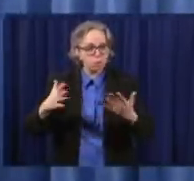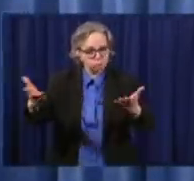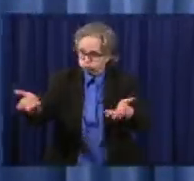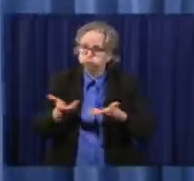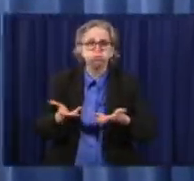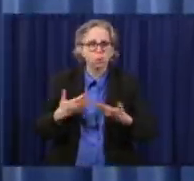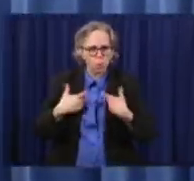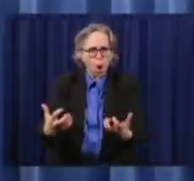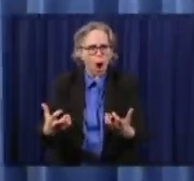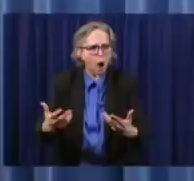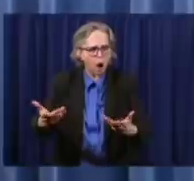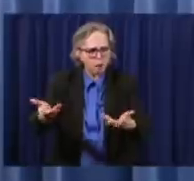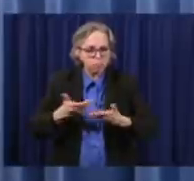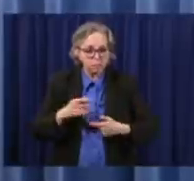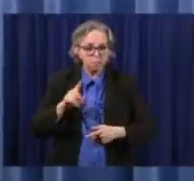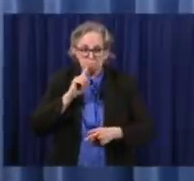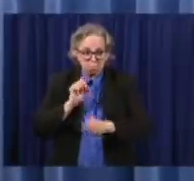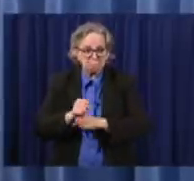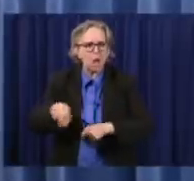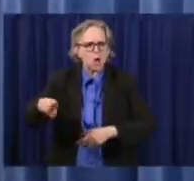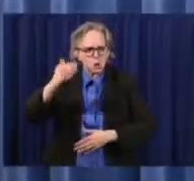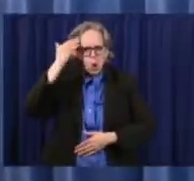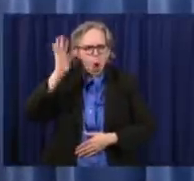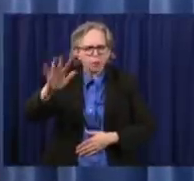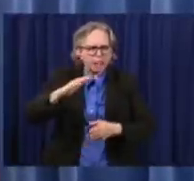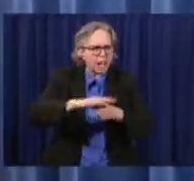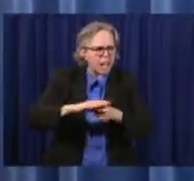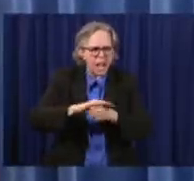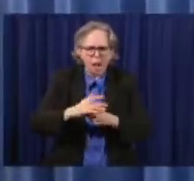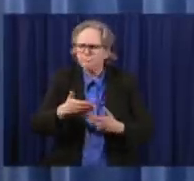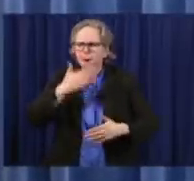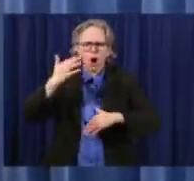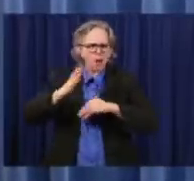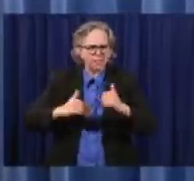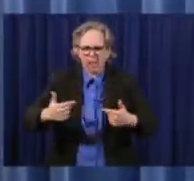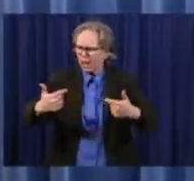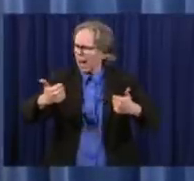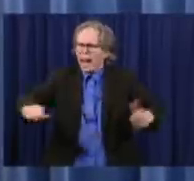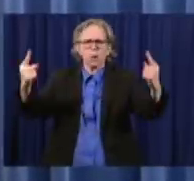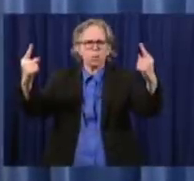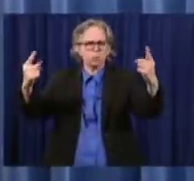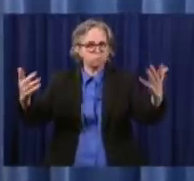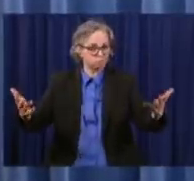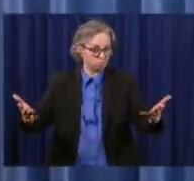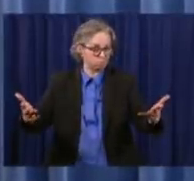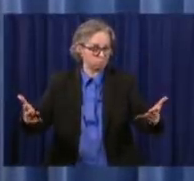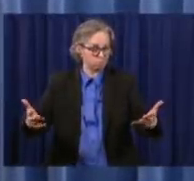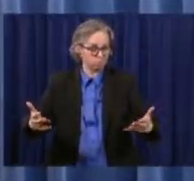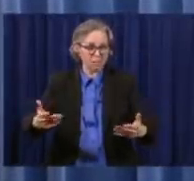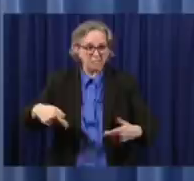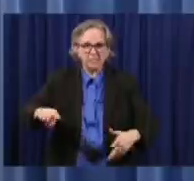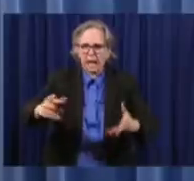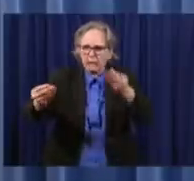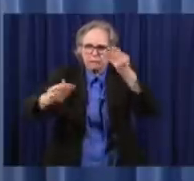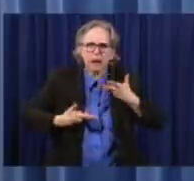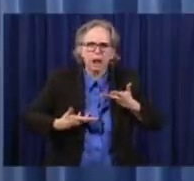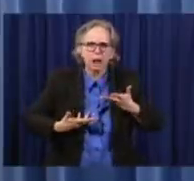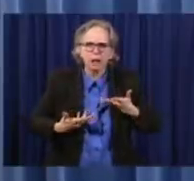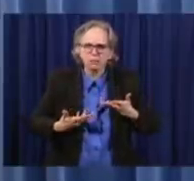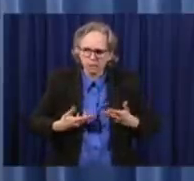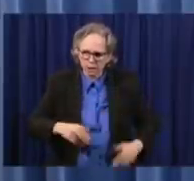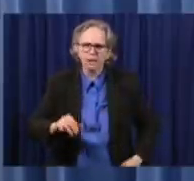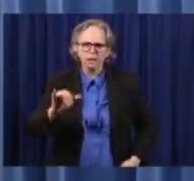district better than the legislator, and so you know, it gives us the opportunity